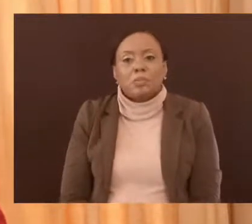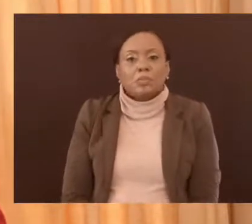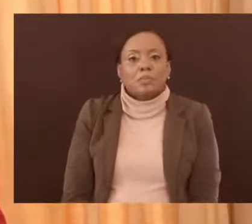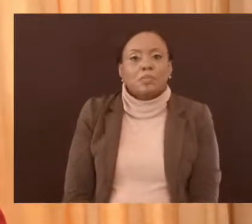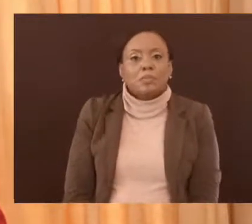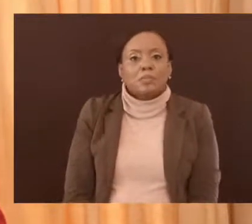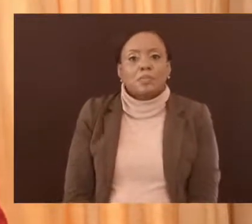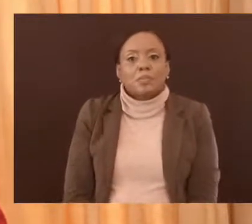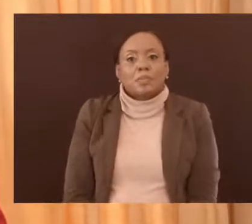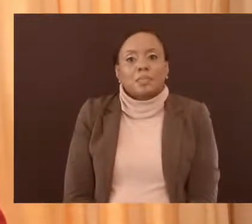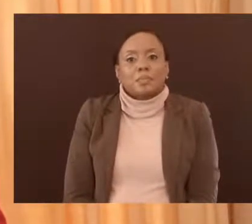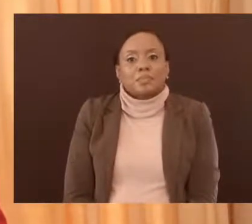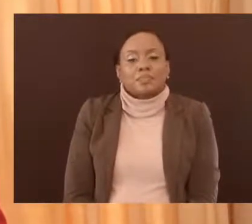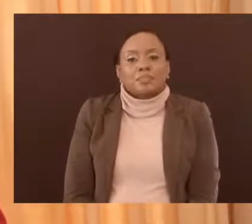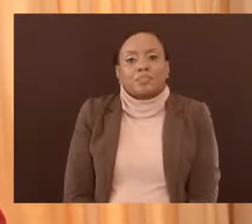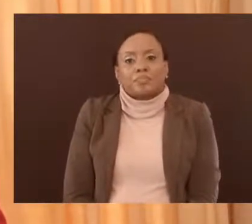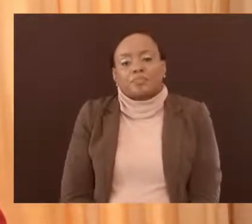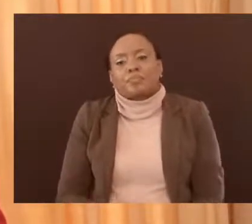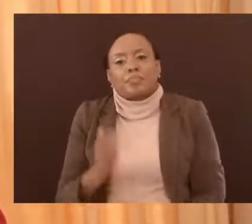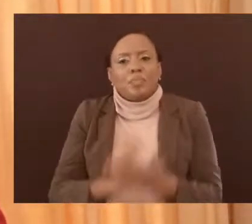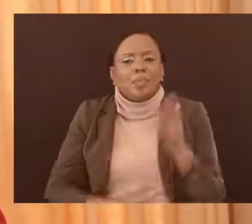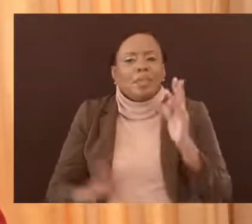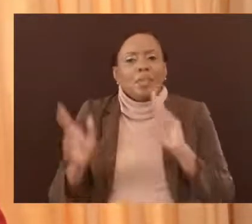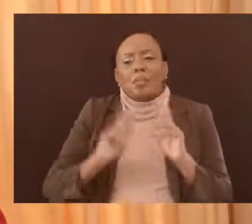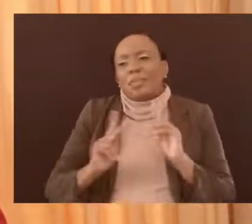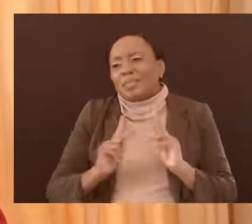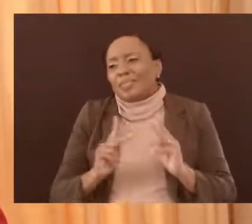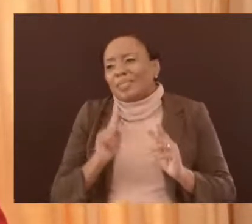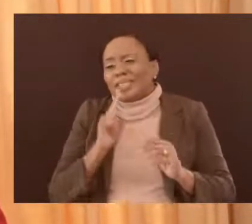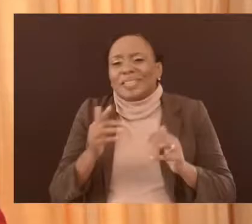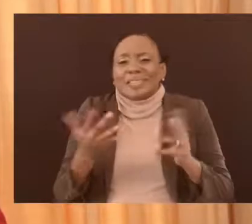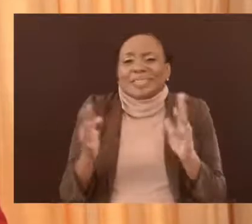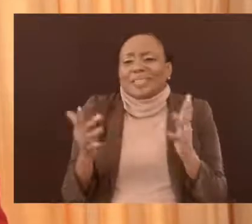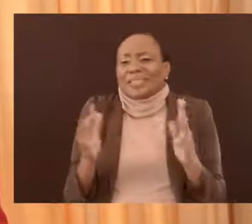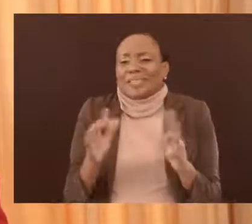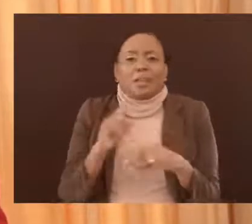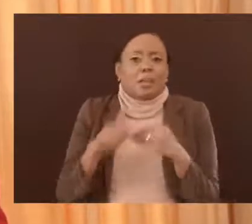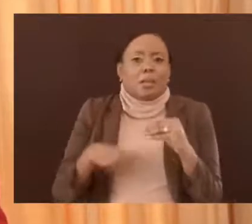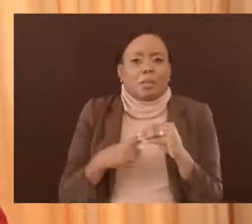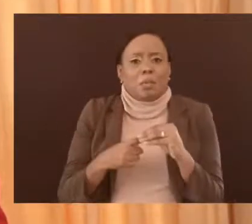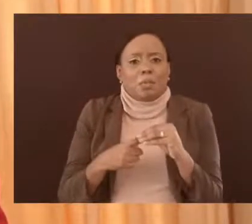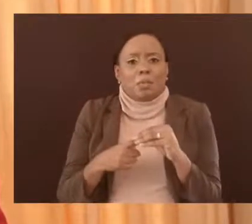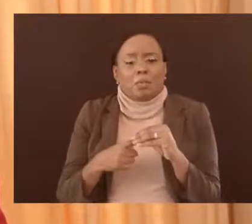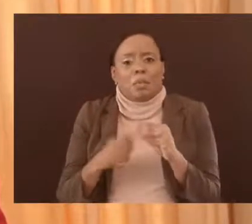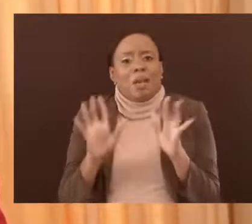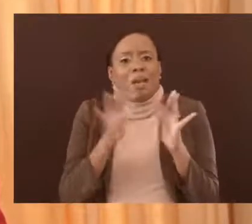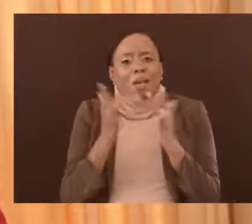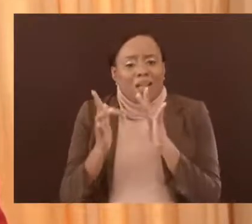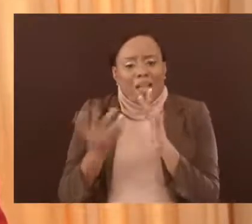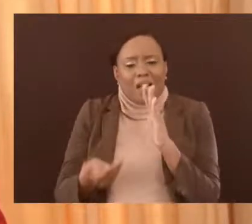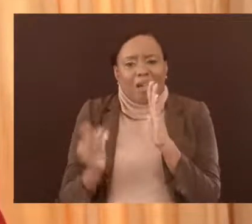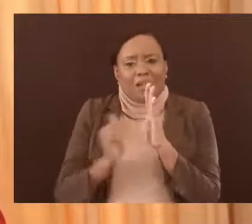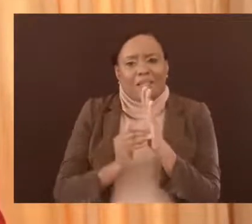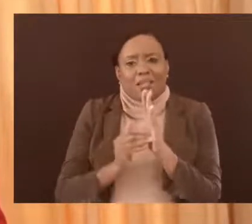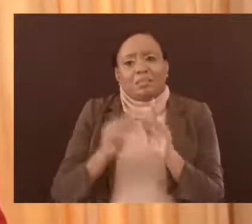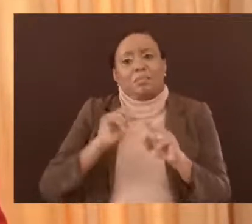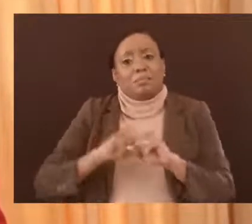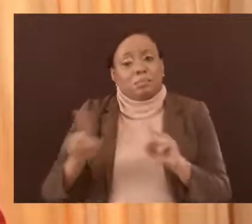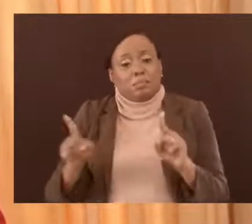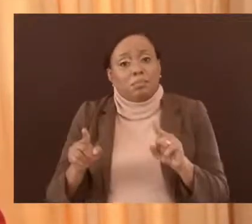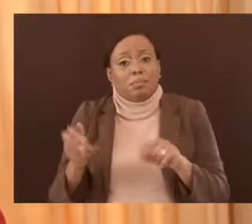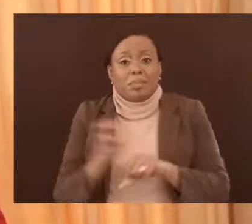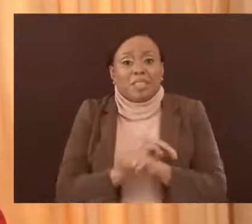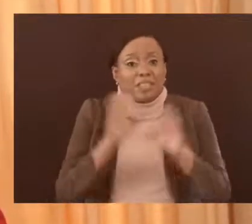but the mechanisms are there, whether through the schools, whether through your teachers or principals, or even directly through the Ministry